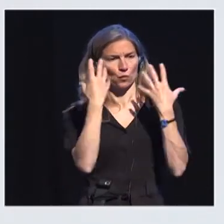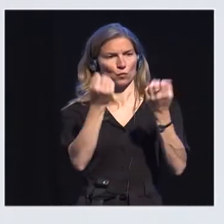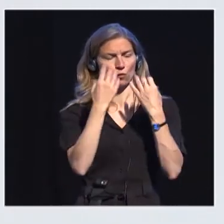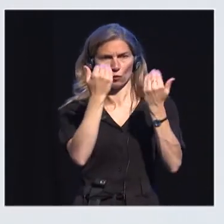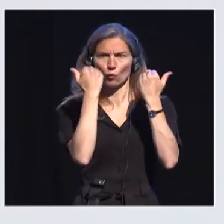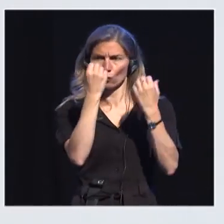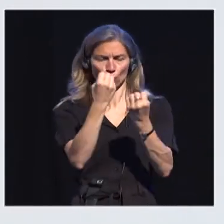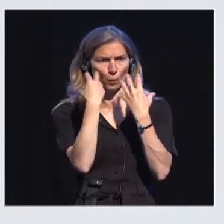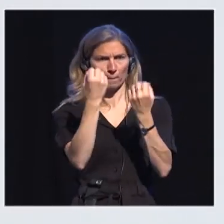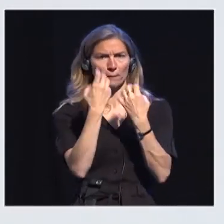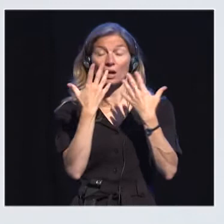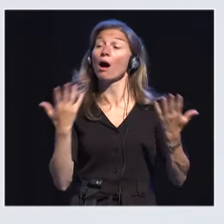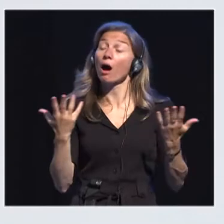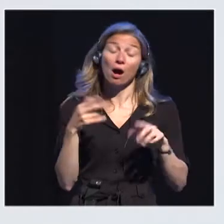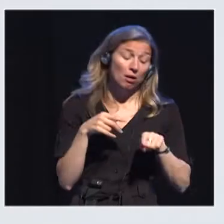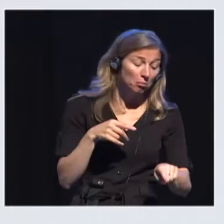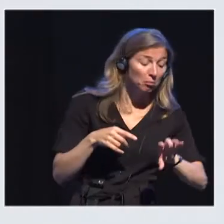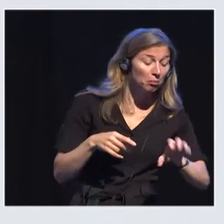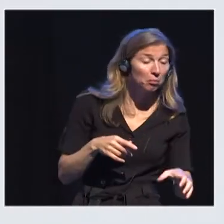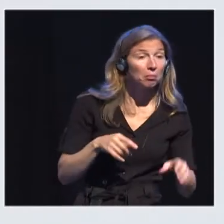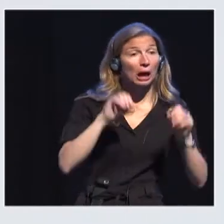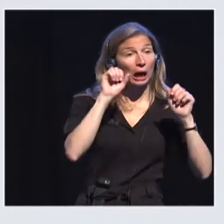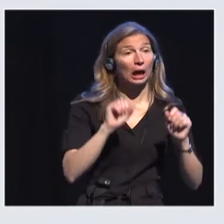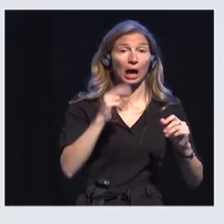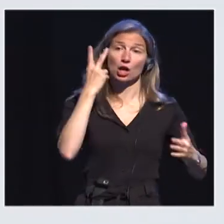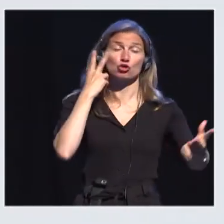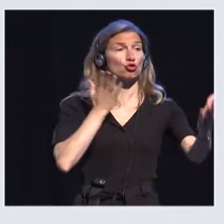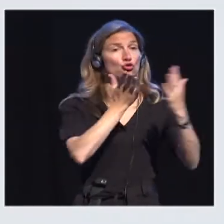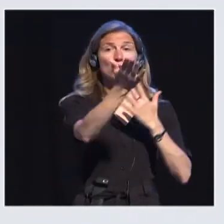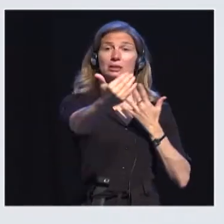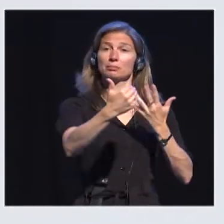decision-making in this country will be more transparent.